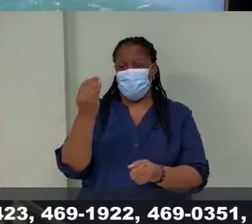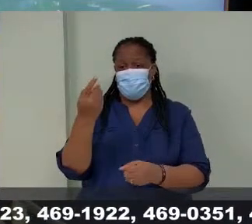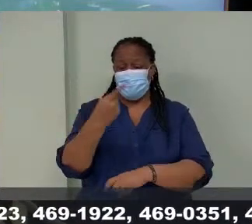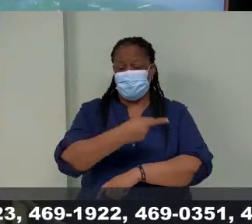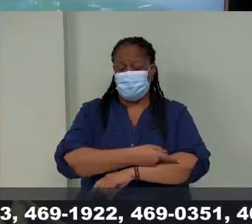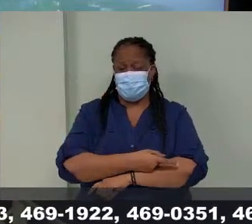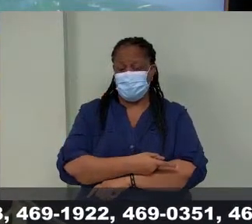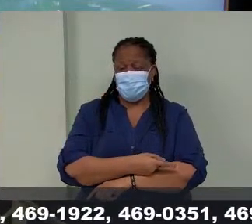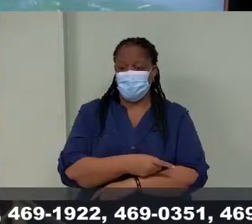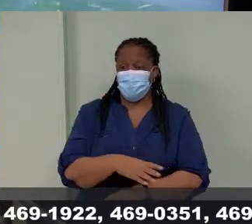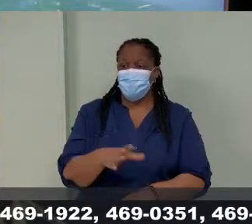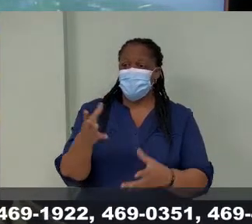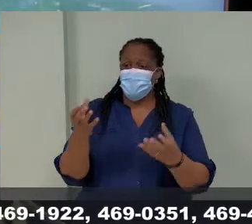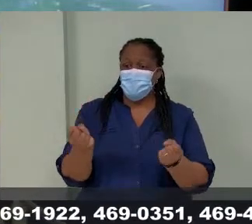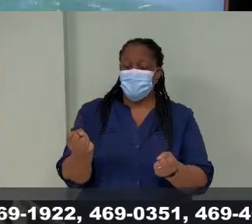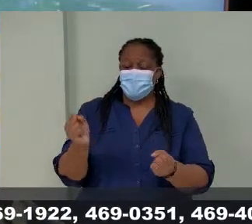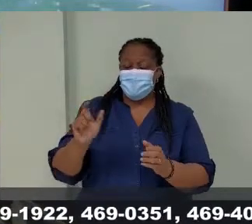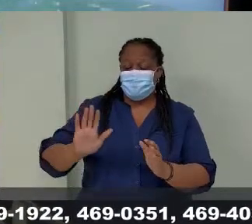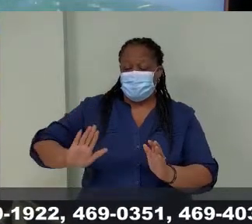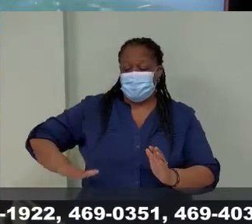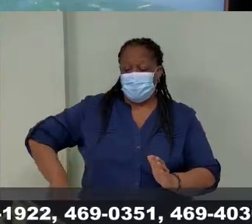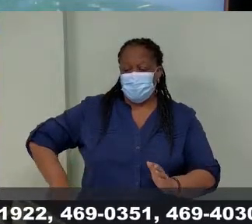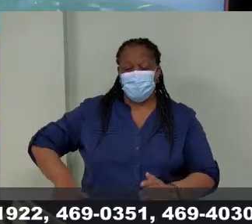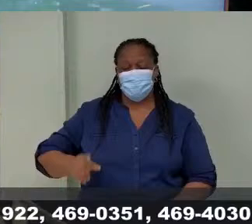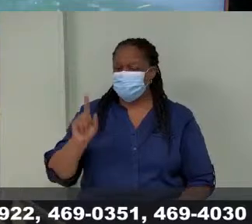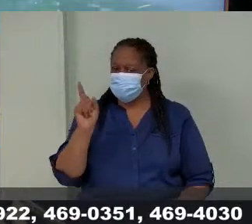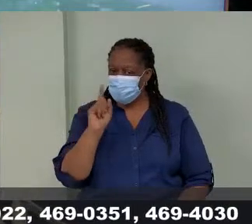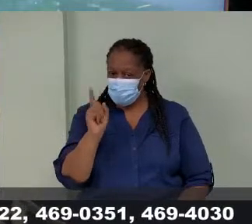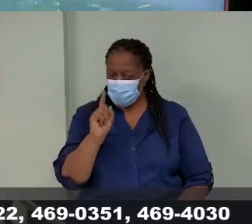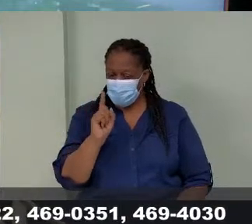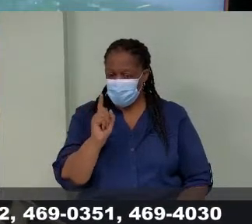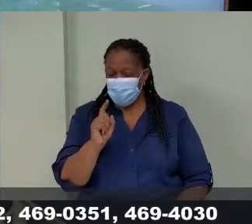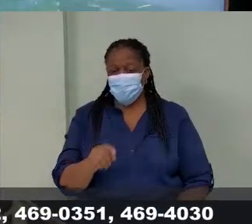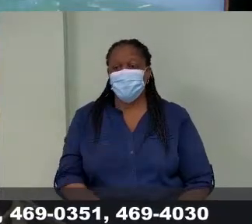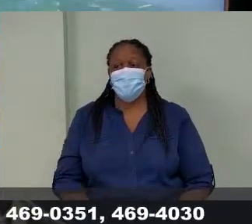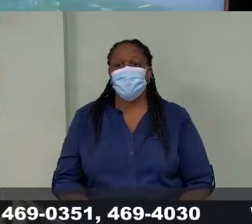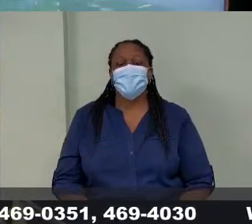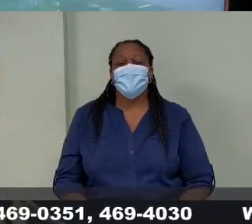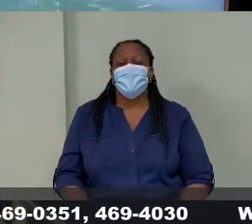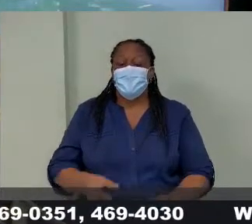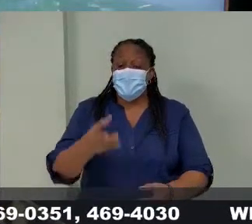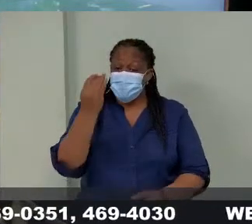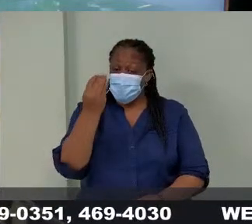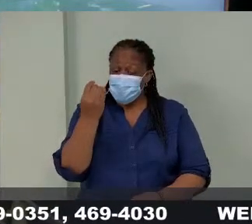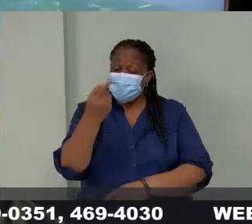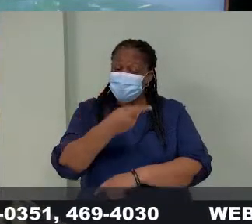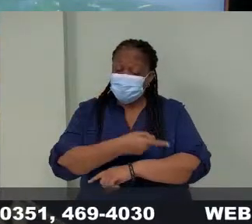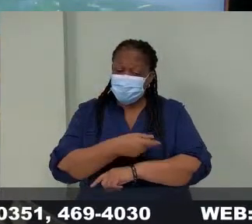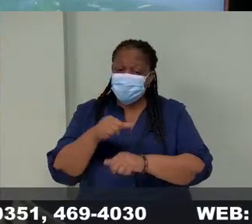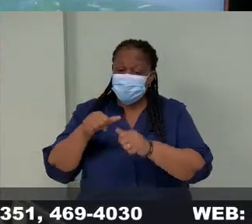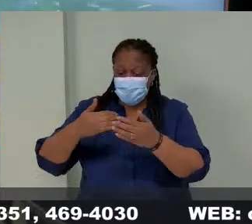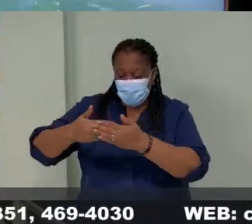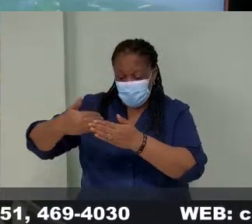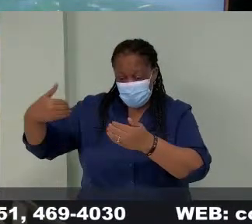Quarantine is used to keep someone who might have been exposed to COVID-19 away from others.